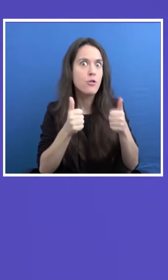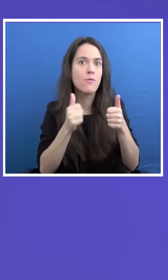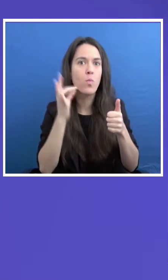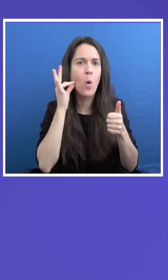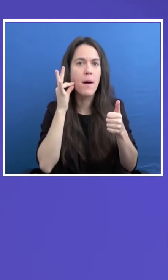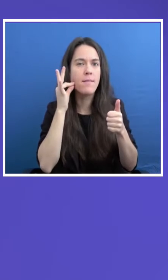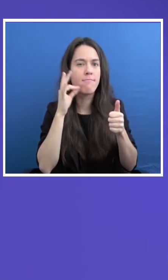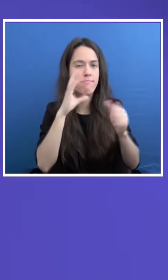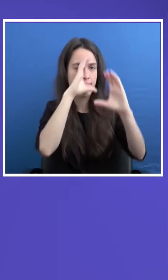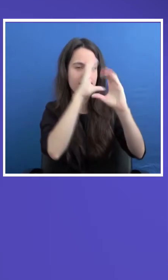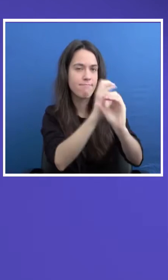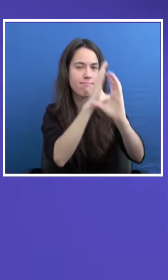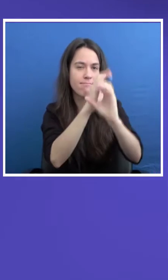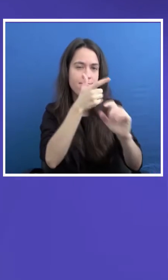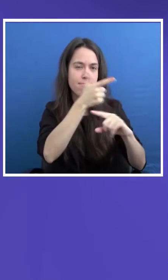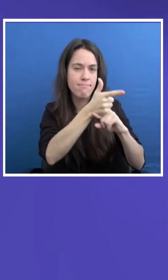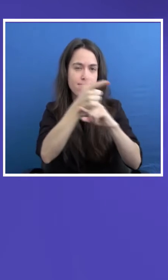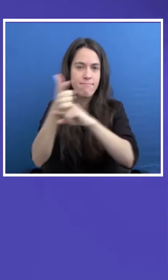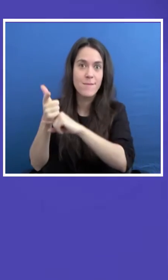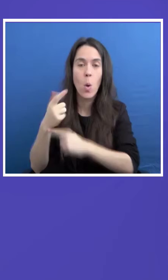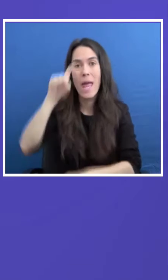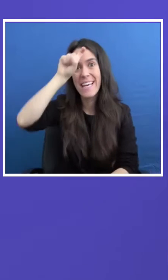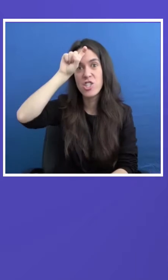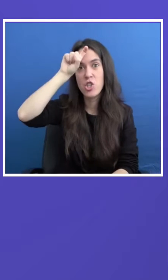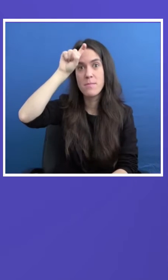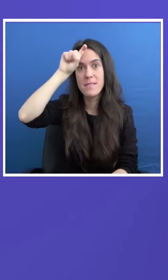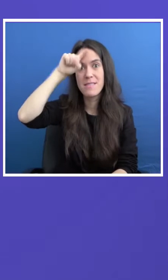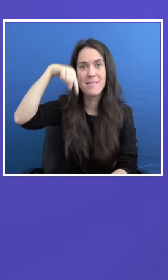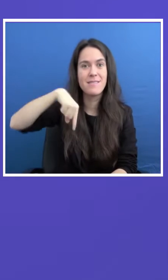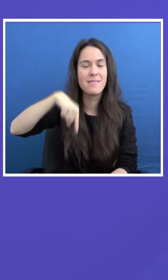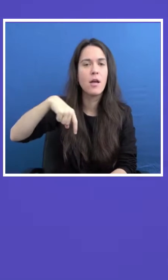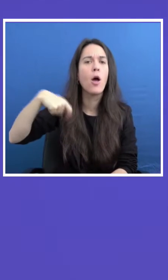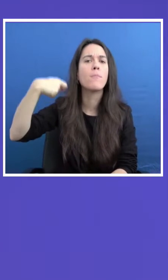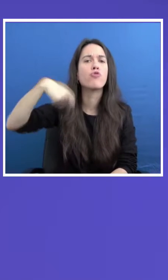Egypt. The president, Sisi,